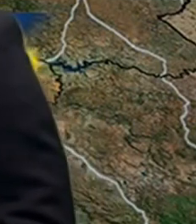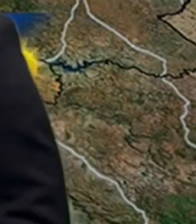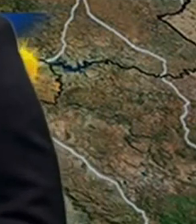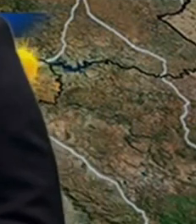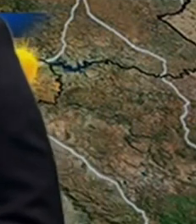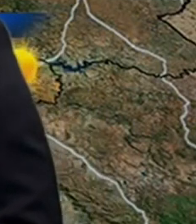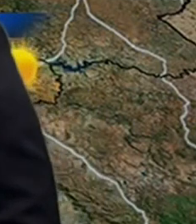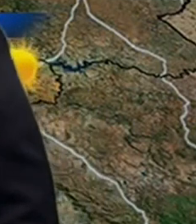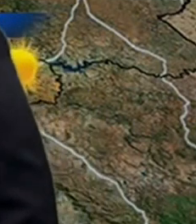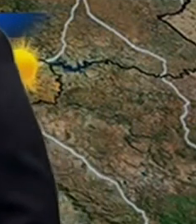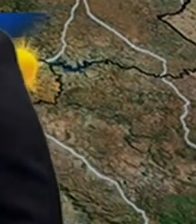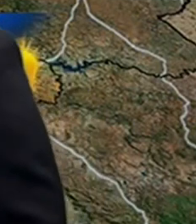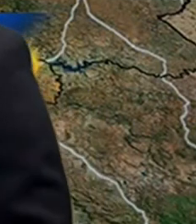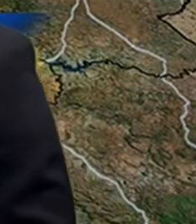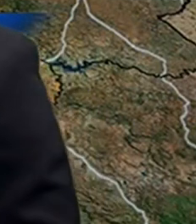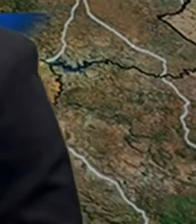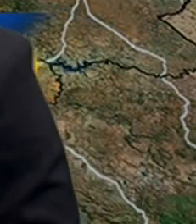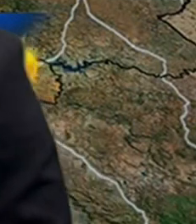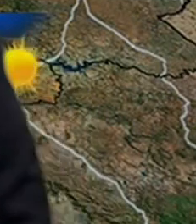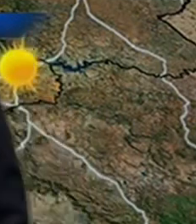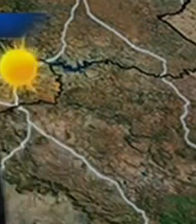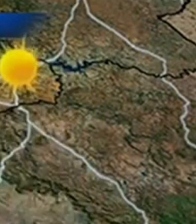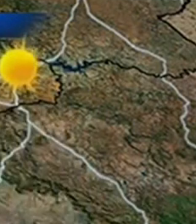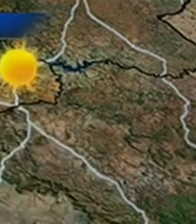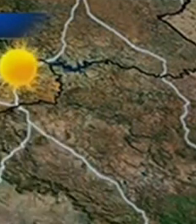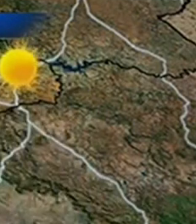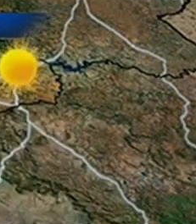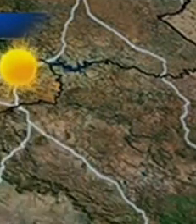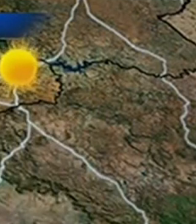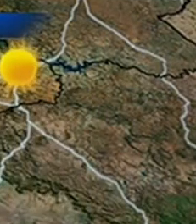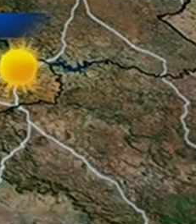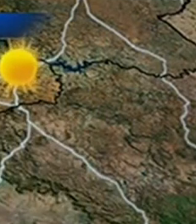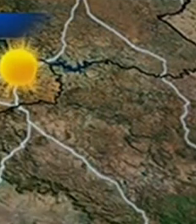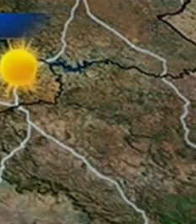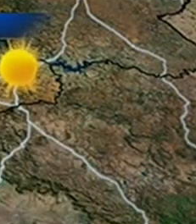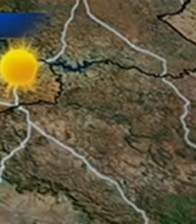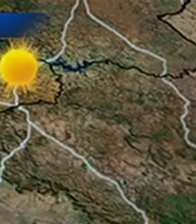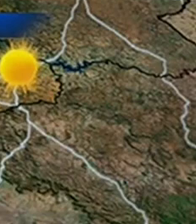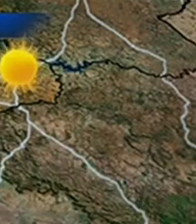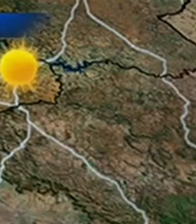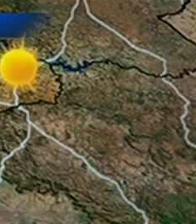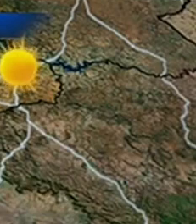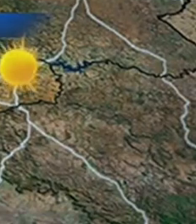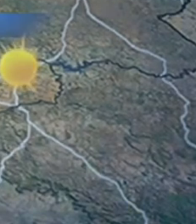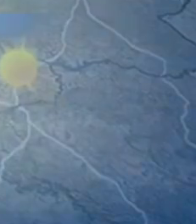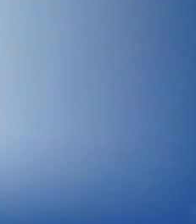fela ho le shome elements e sibile ka fela ba buisa pele pidi hakalo hi be so kotso.